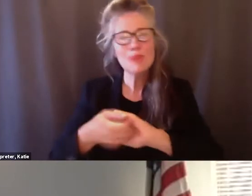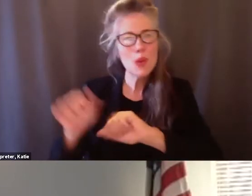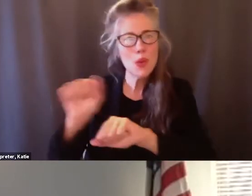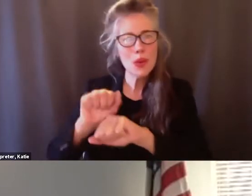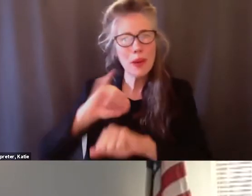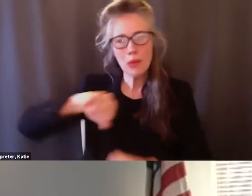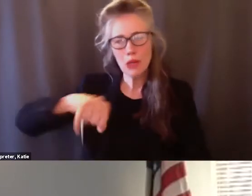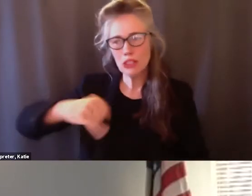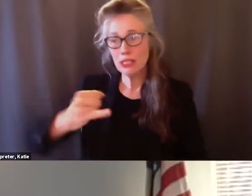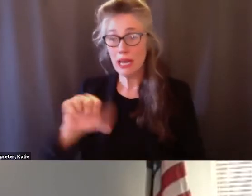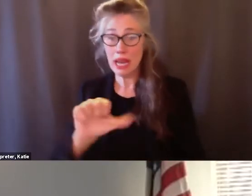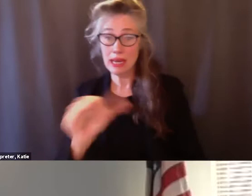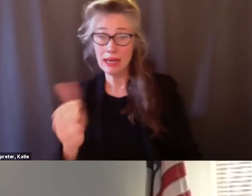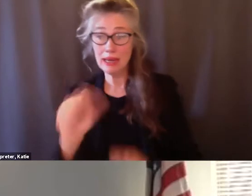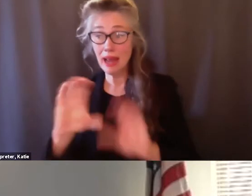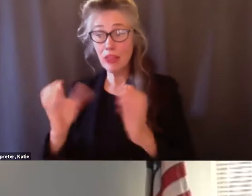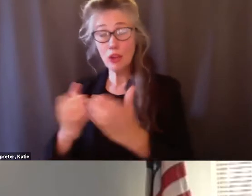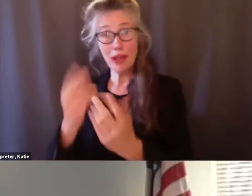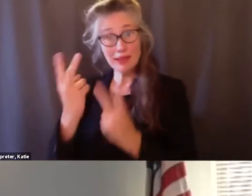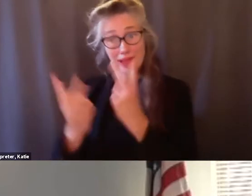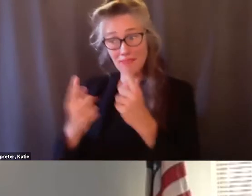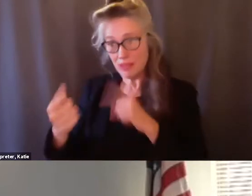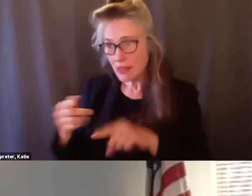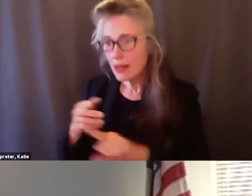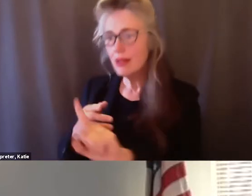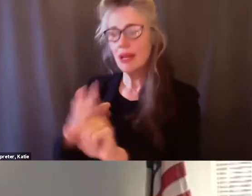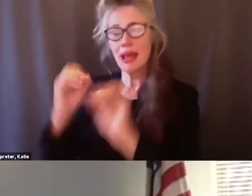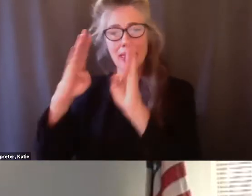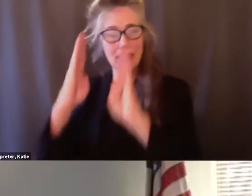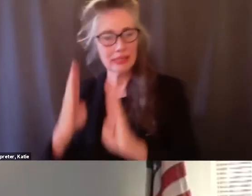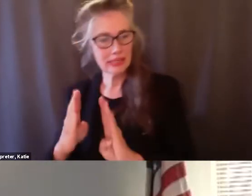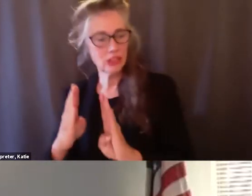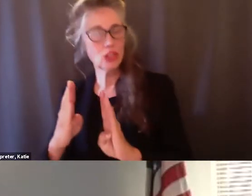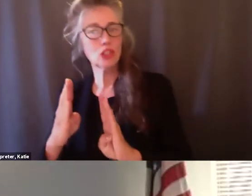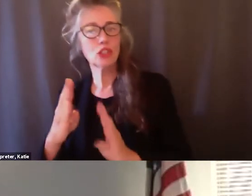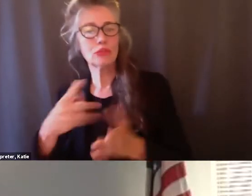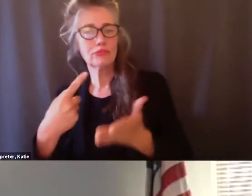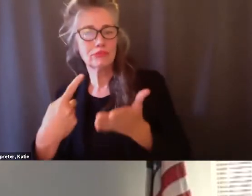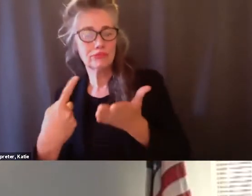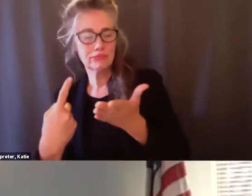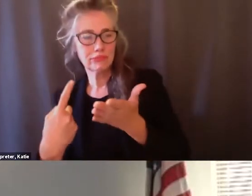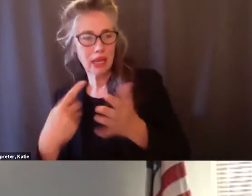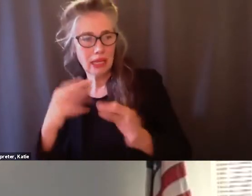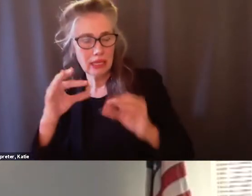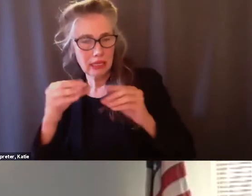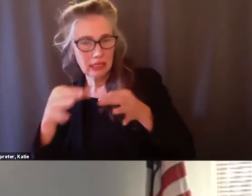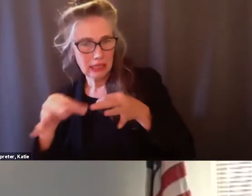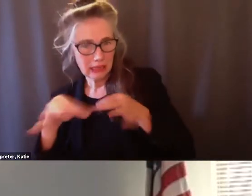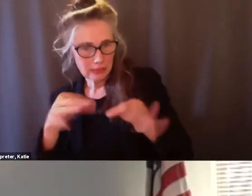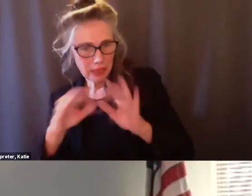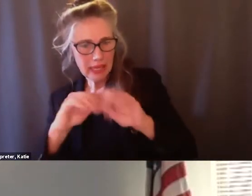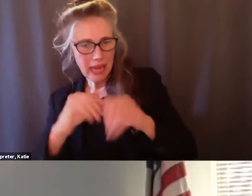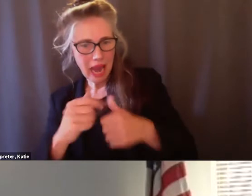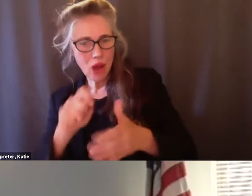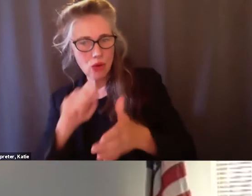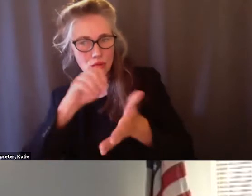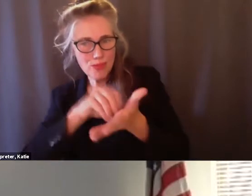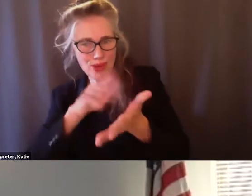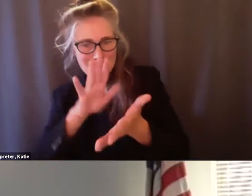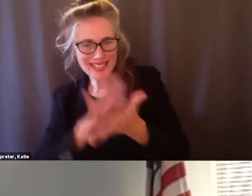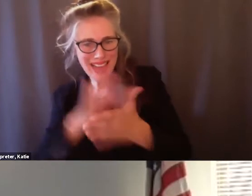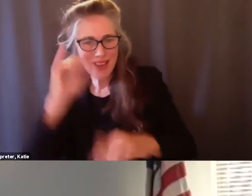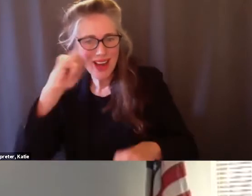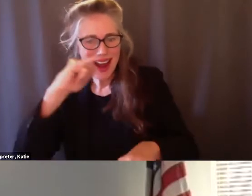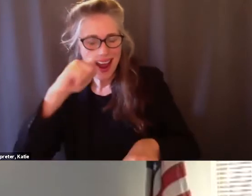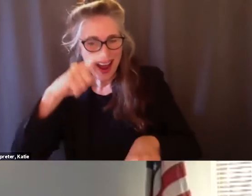in another class, one of the teachers was talking to the students about writing a timeline of their life. And one